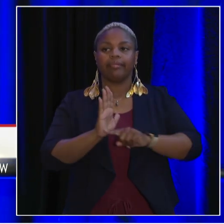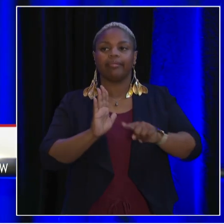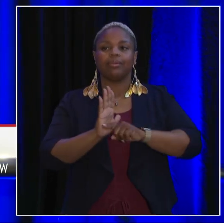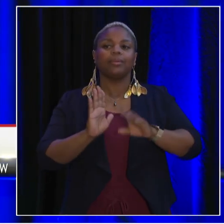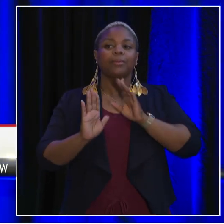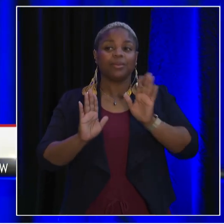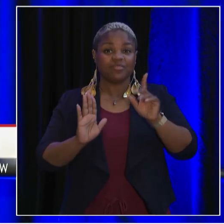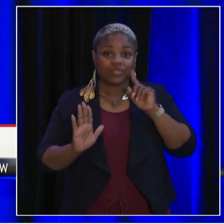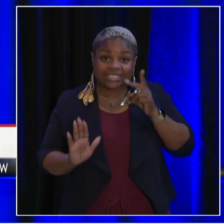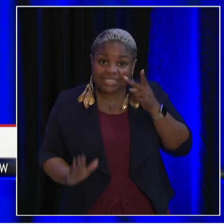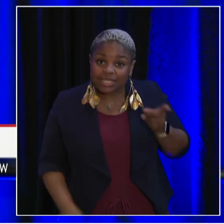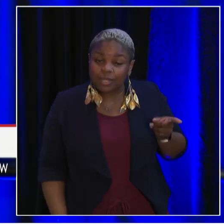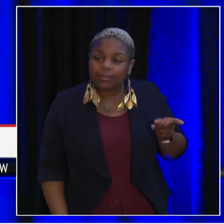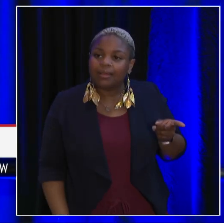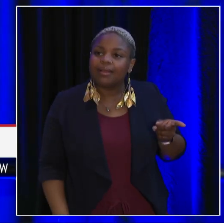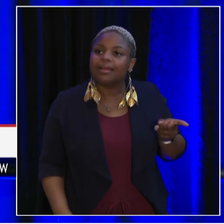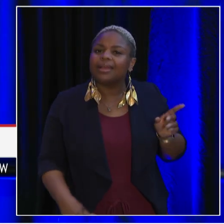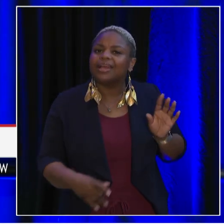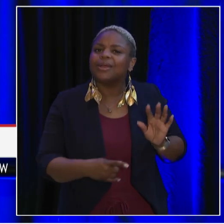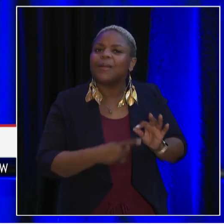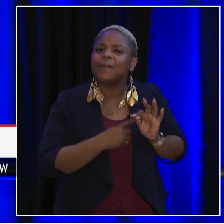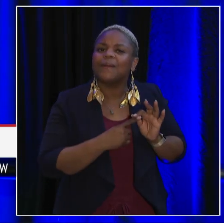Congressman, thank you so much for